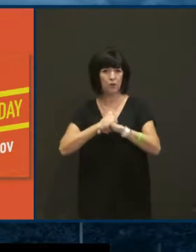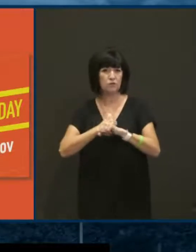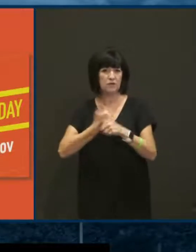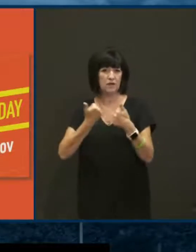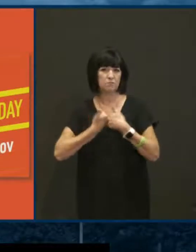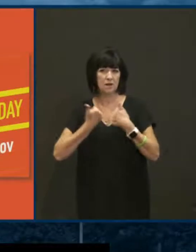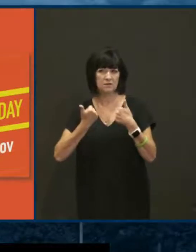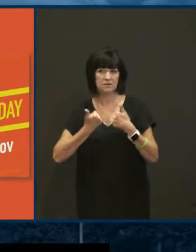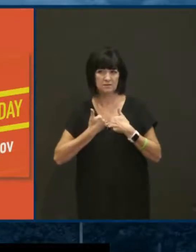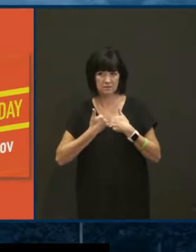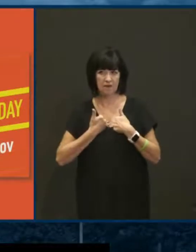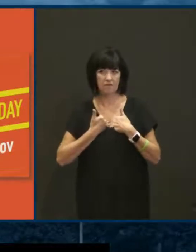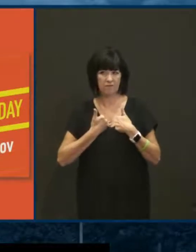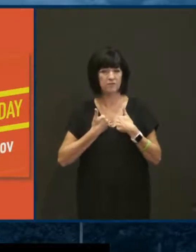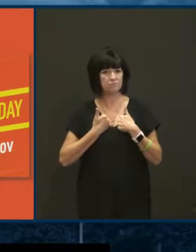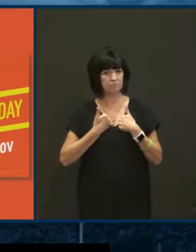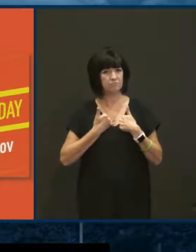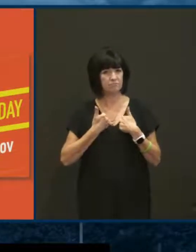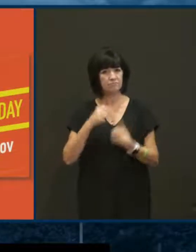get tested,